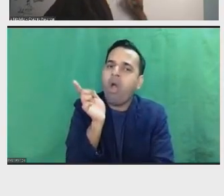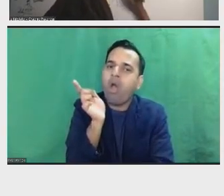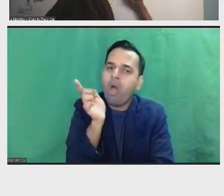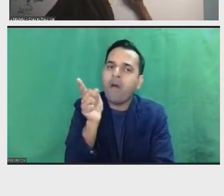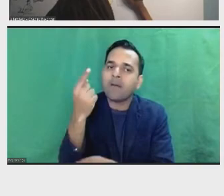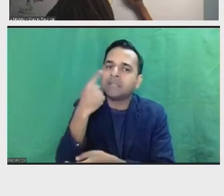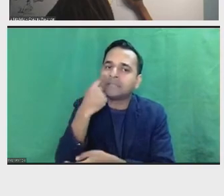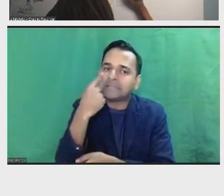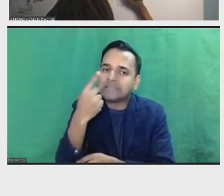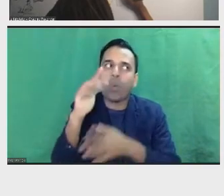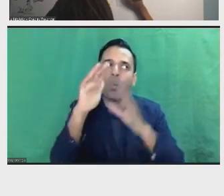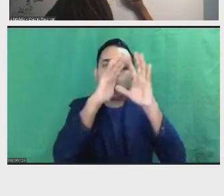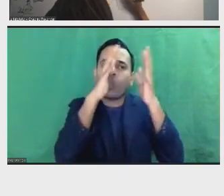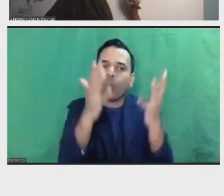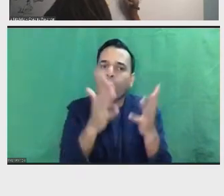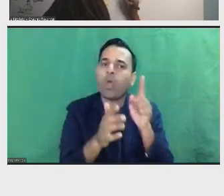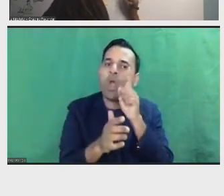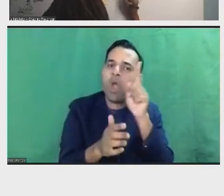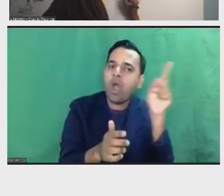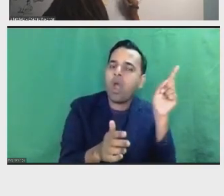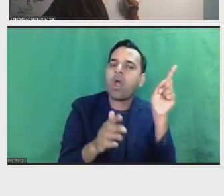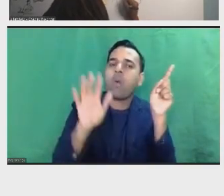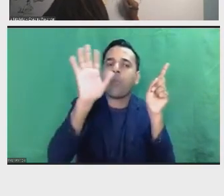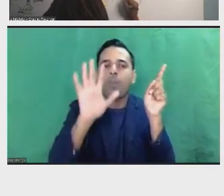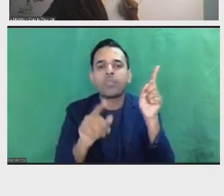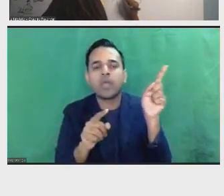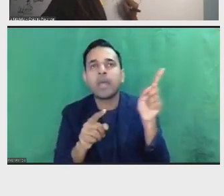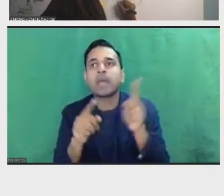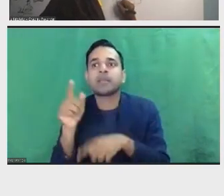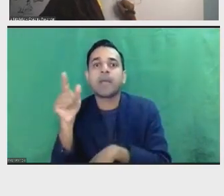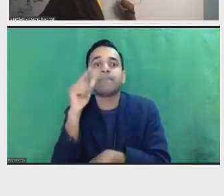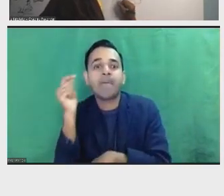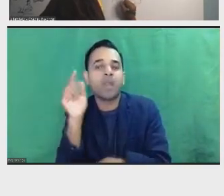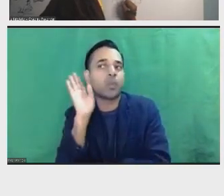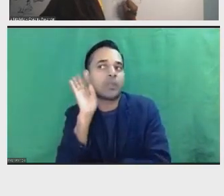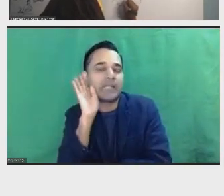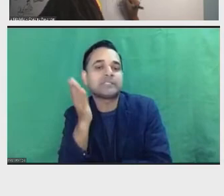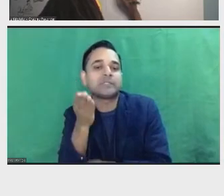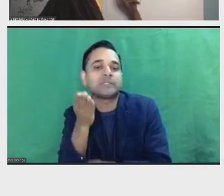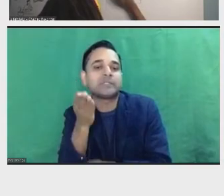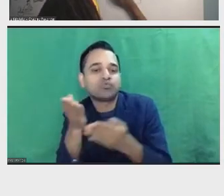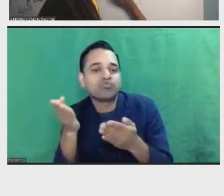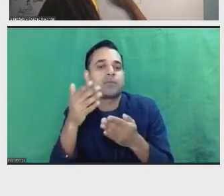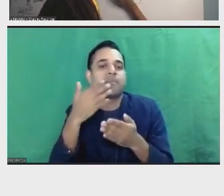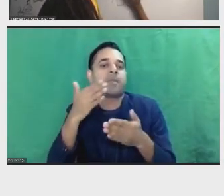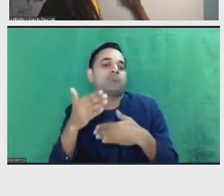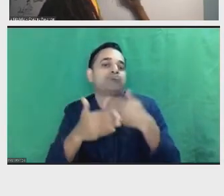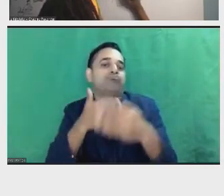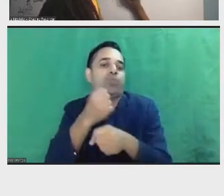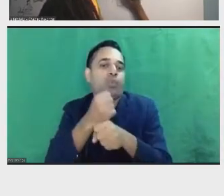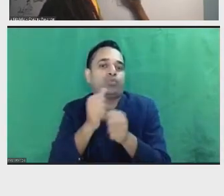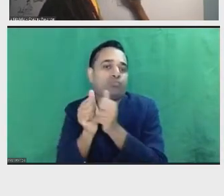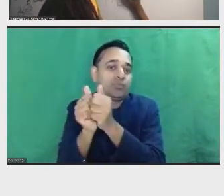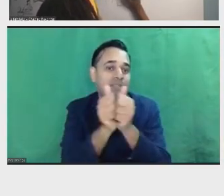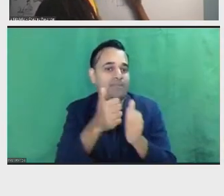us. Thank you. I love that. Thank you very much to my panelists today for your time,